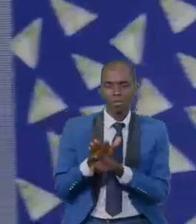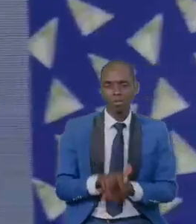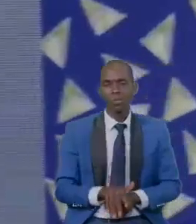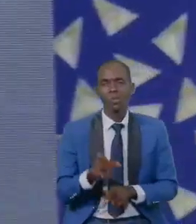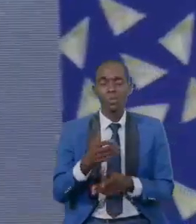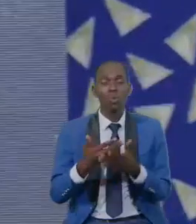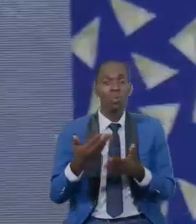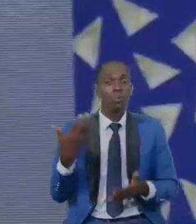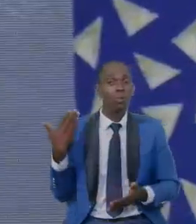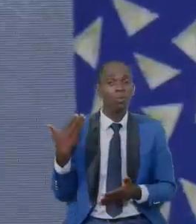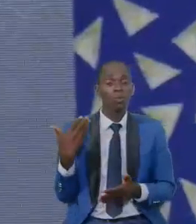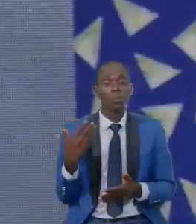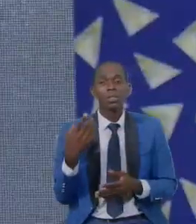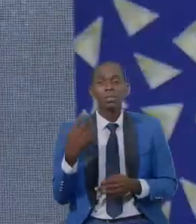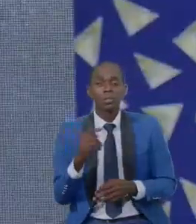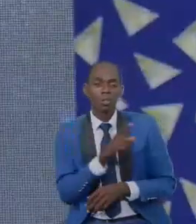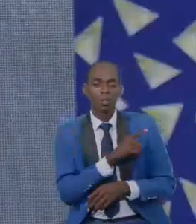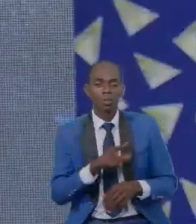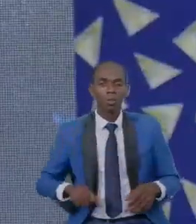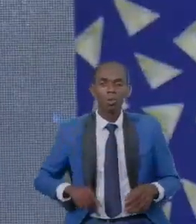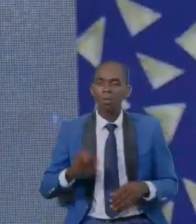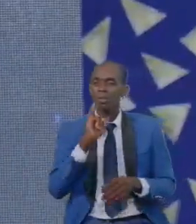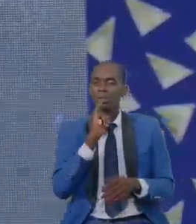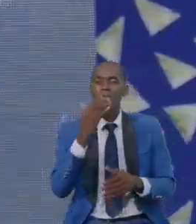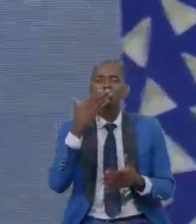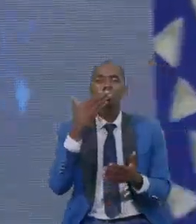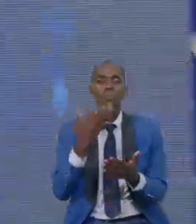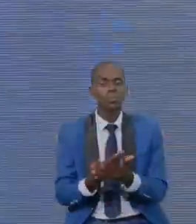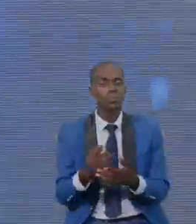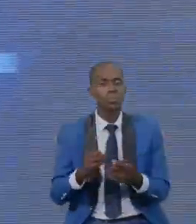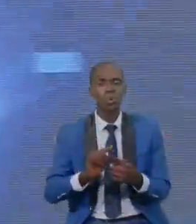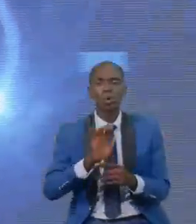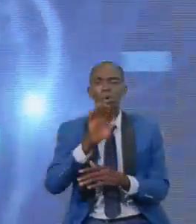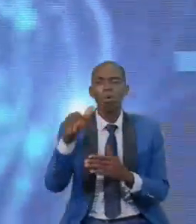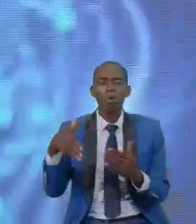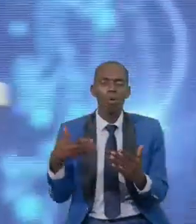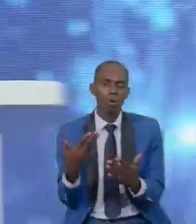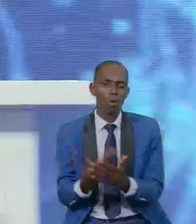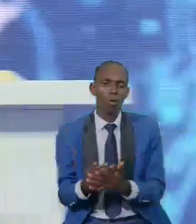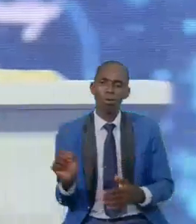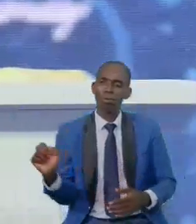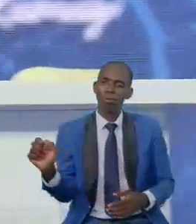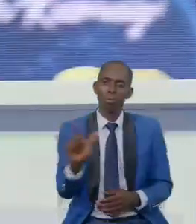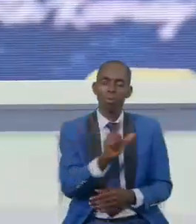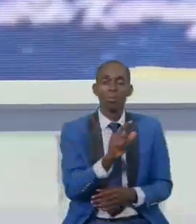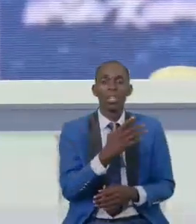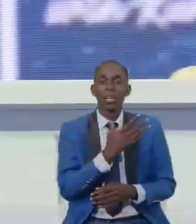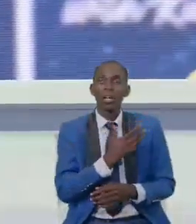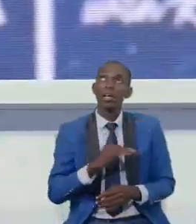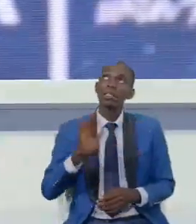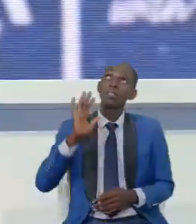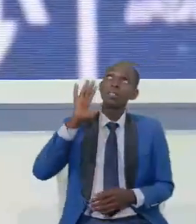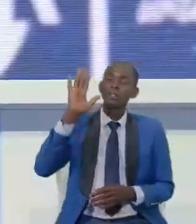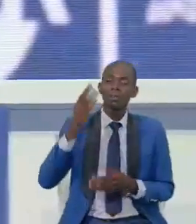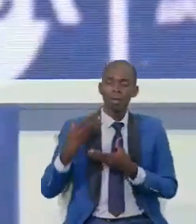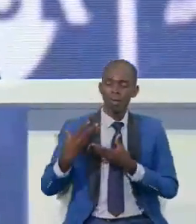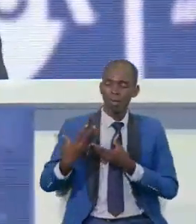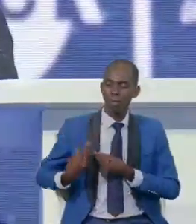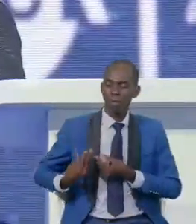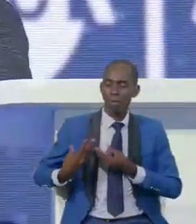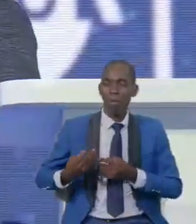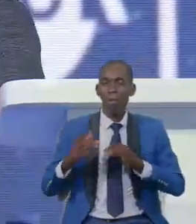the Lord is good to all. And his tender mercies are over